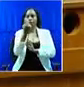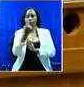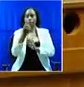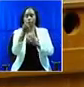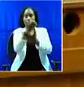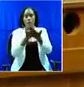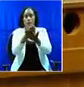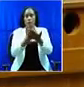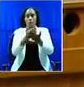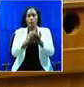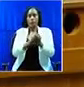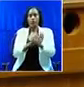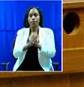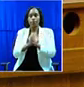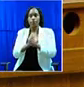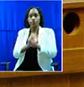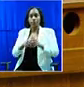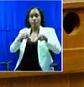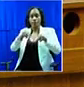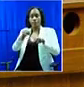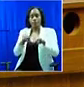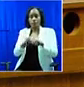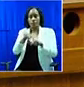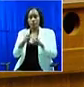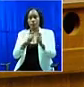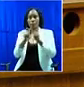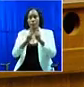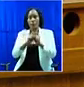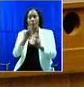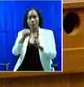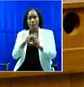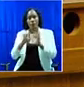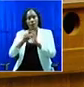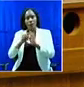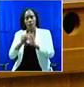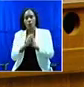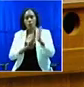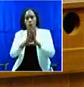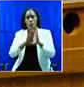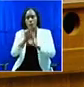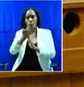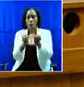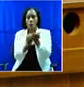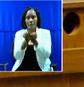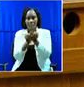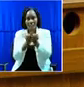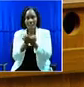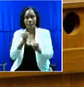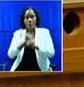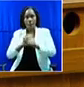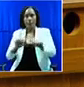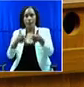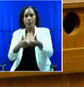transport as a matter of urgency to promote competition as well as efficiency. Work